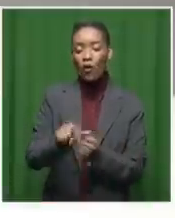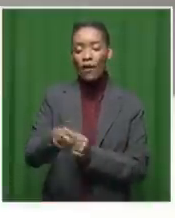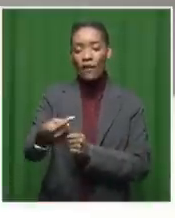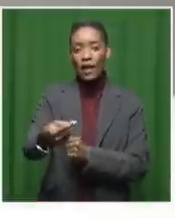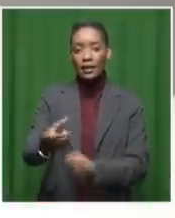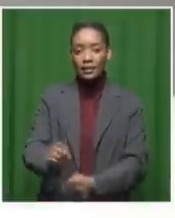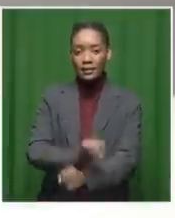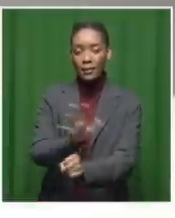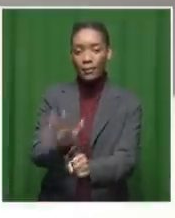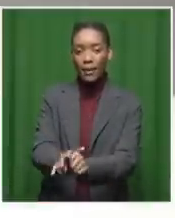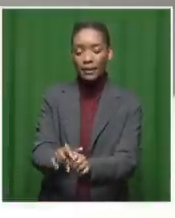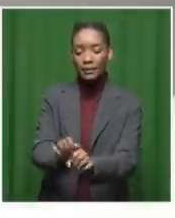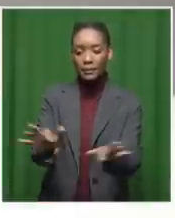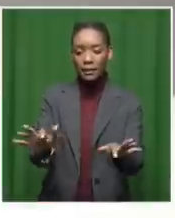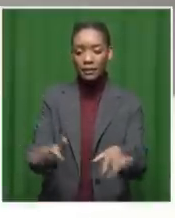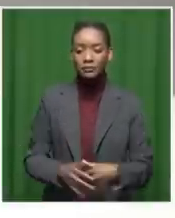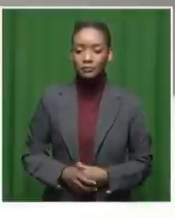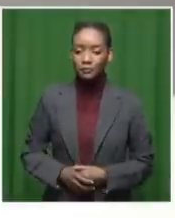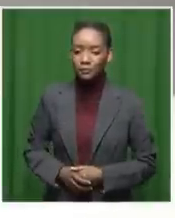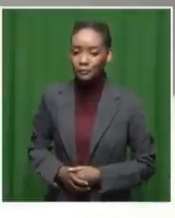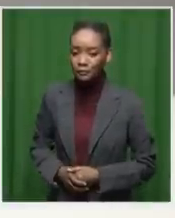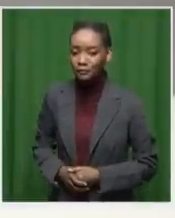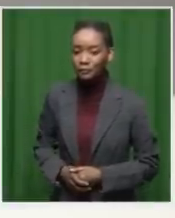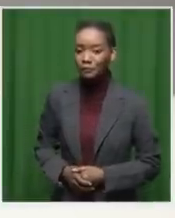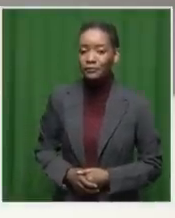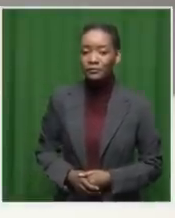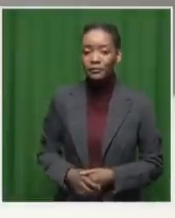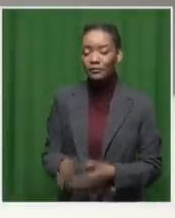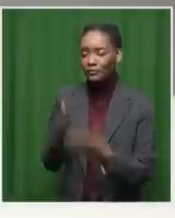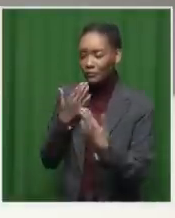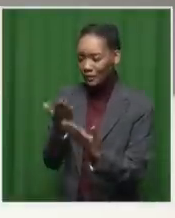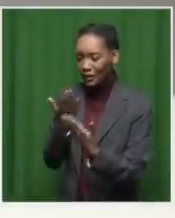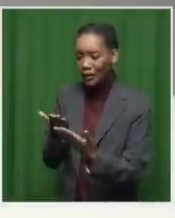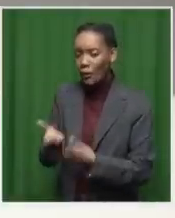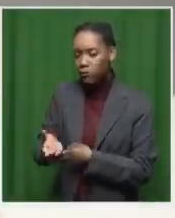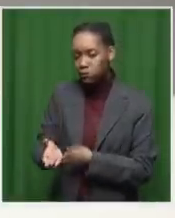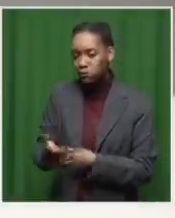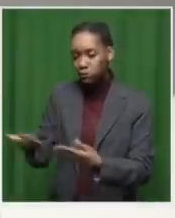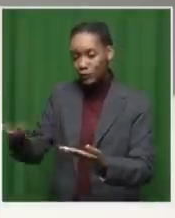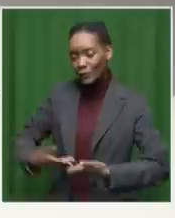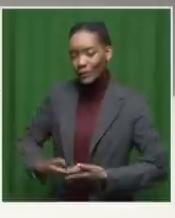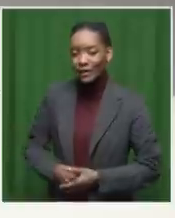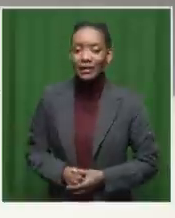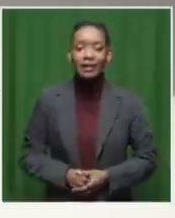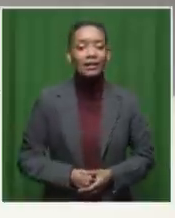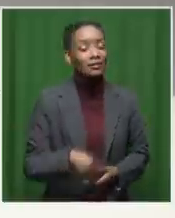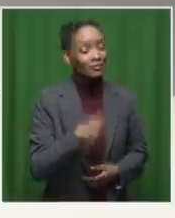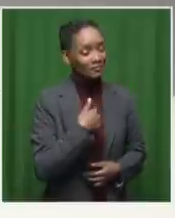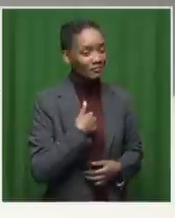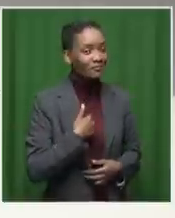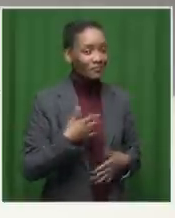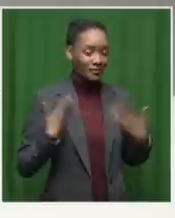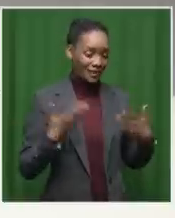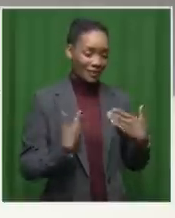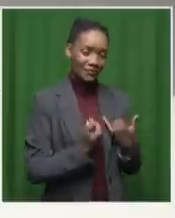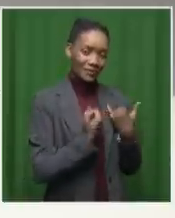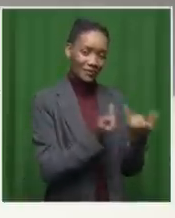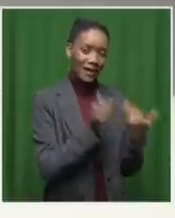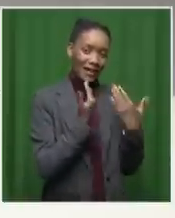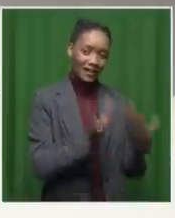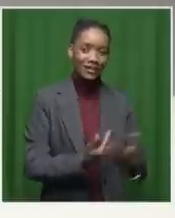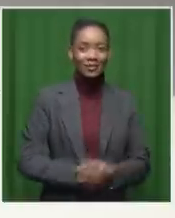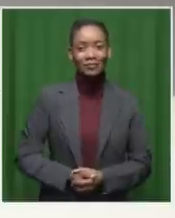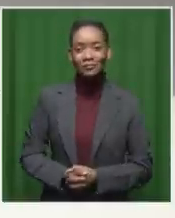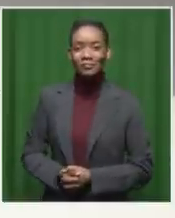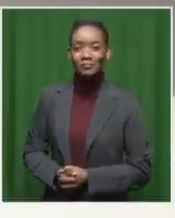Kaseya, an absolute pleasure to have you here with us in our Morning Live studio. Welcome. My pleasure to be invited here. Thank you.